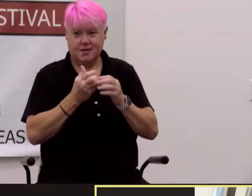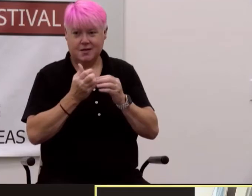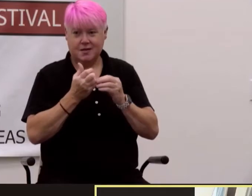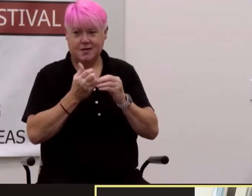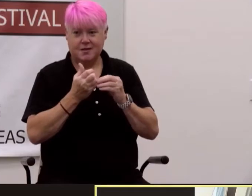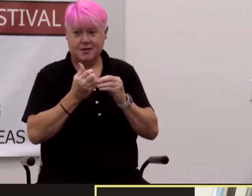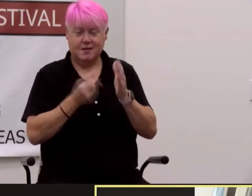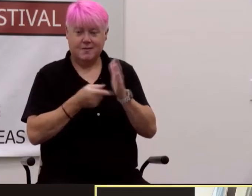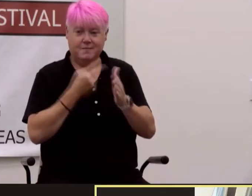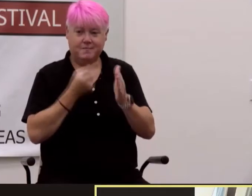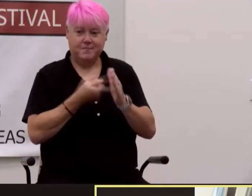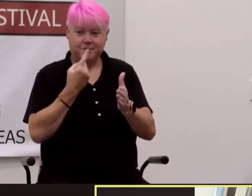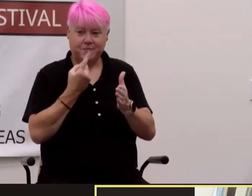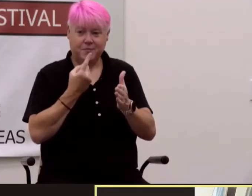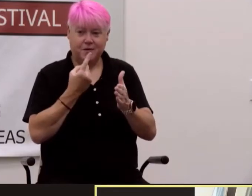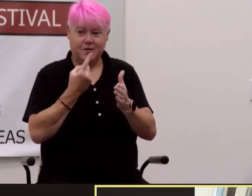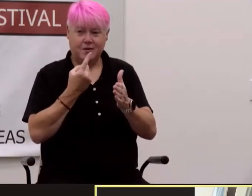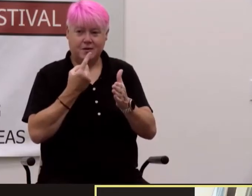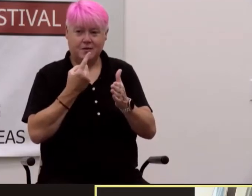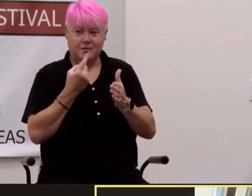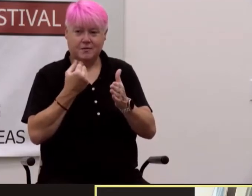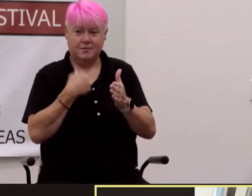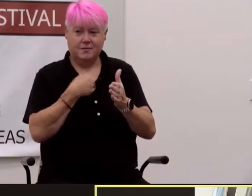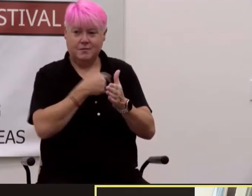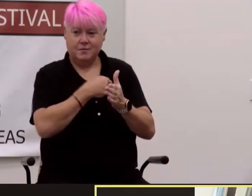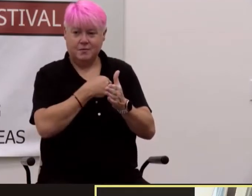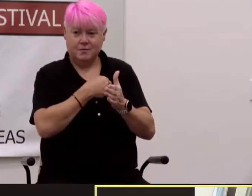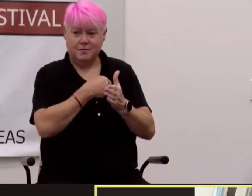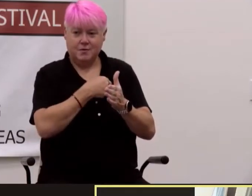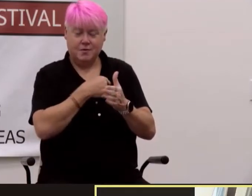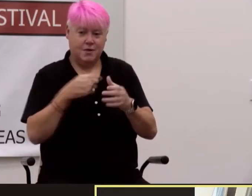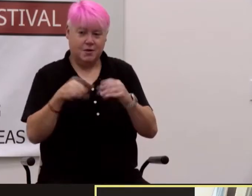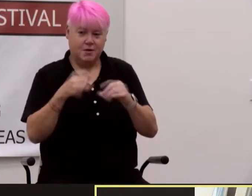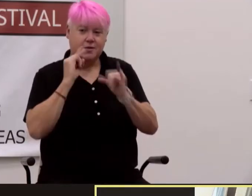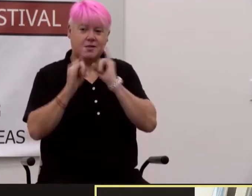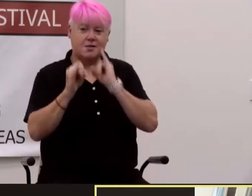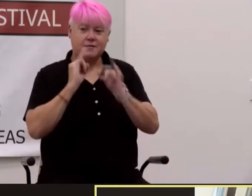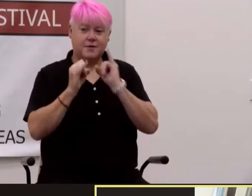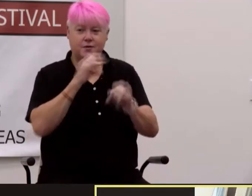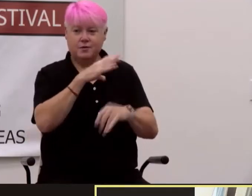Sometimes we do these interviews and stuff. And